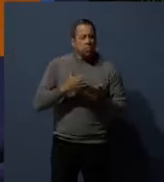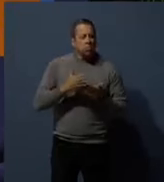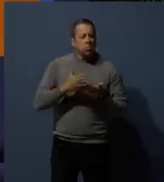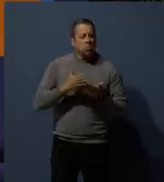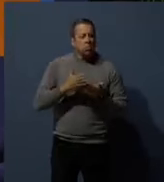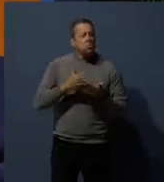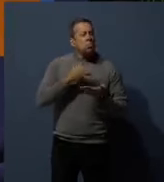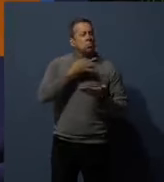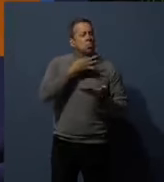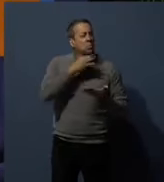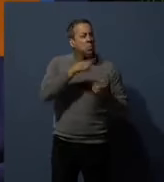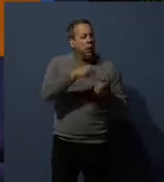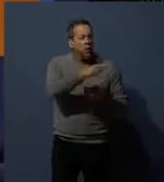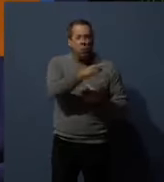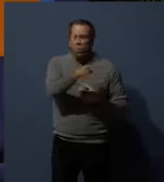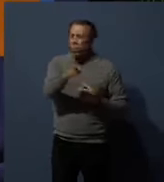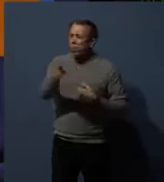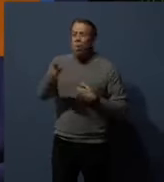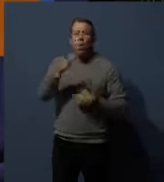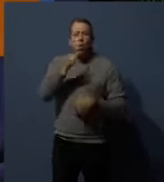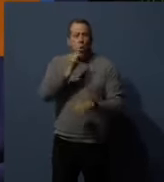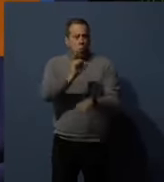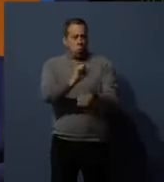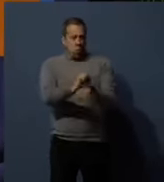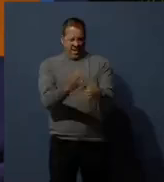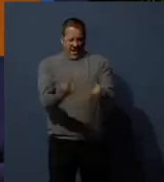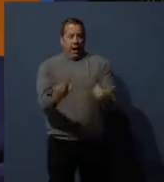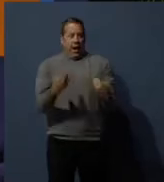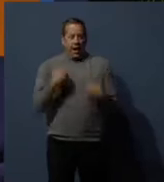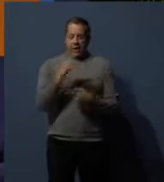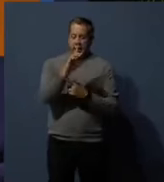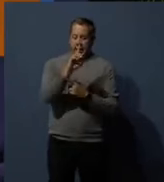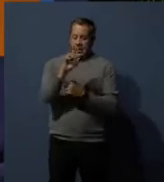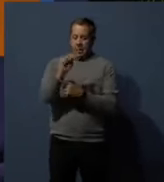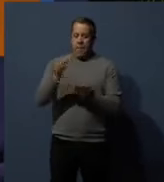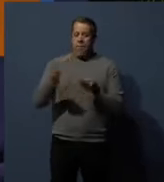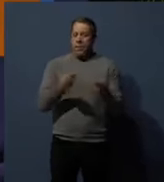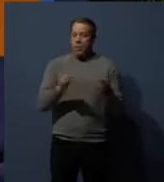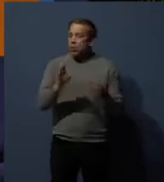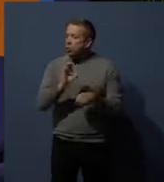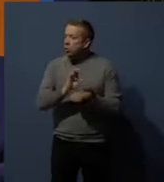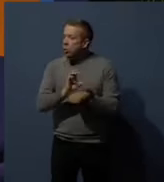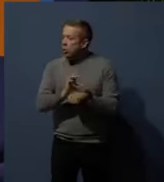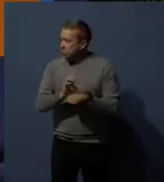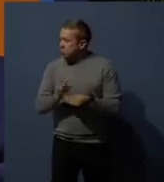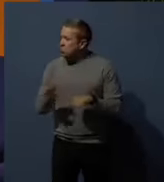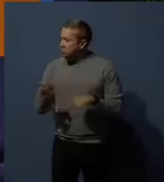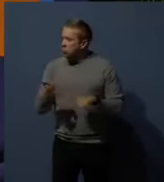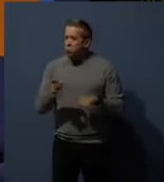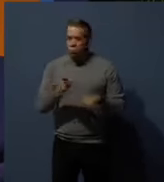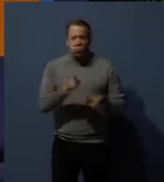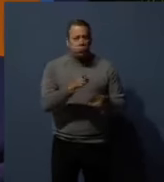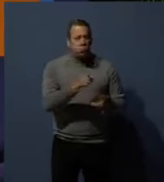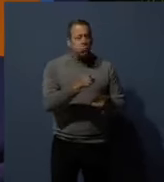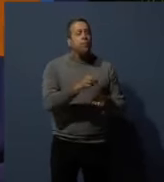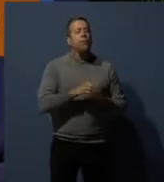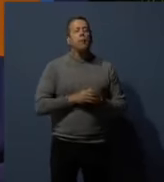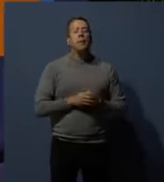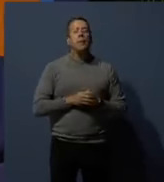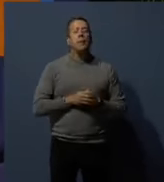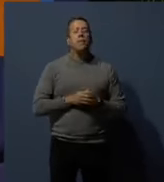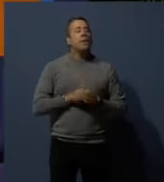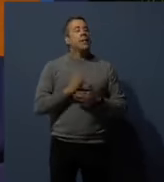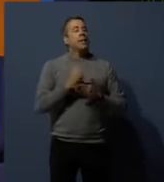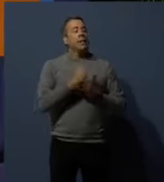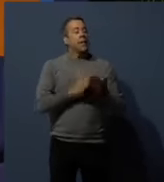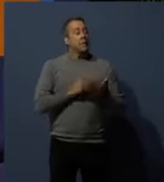audience, how many people are actively working in a disability ministry at church? Raise your hand. Okay. How many are struggling to, raise your hand if